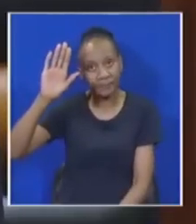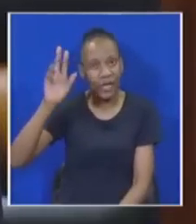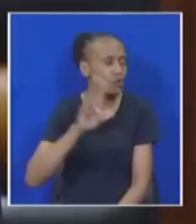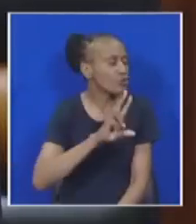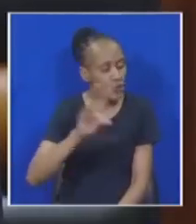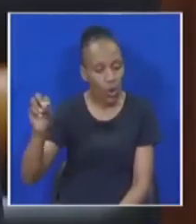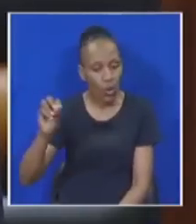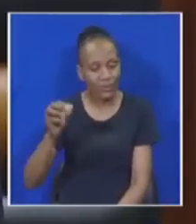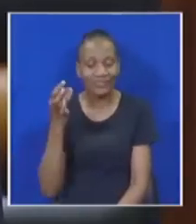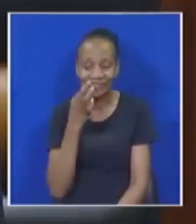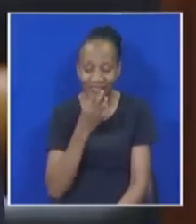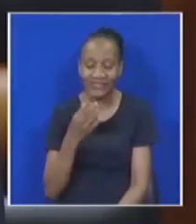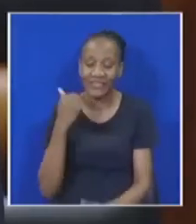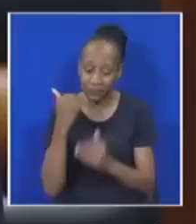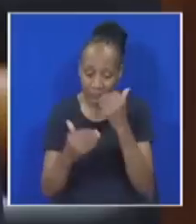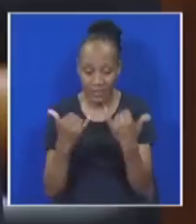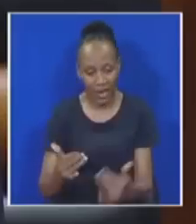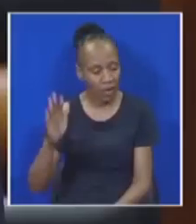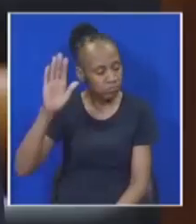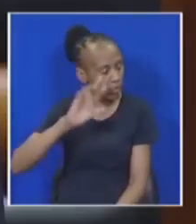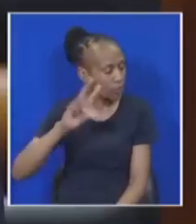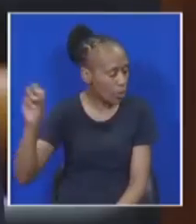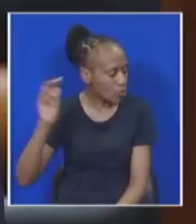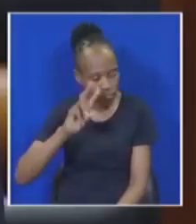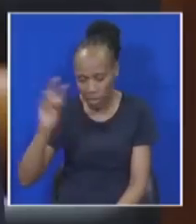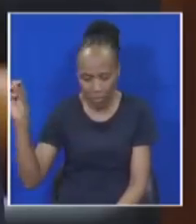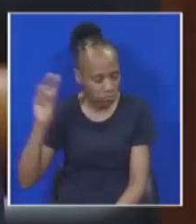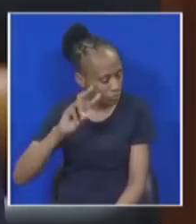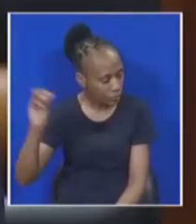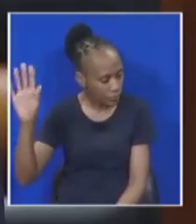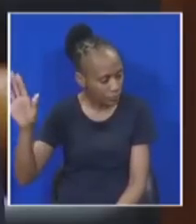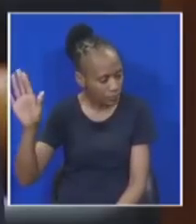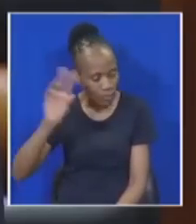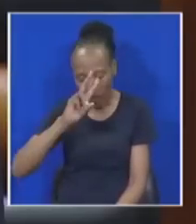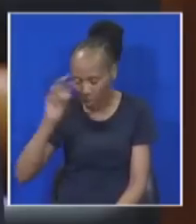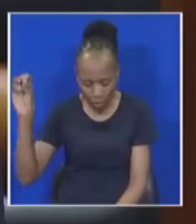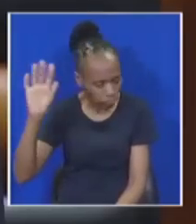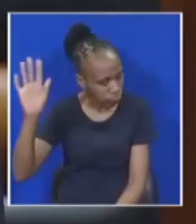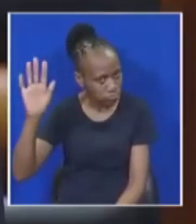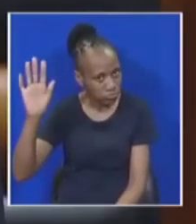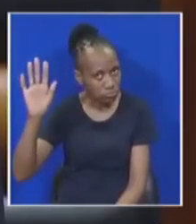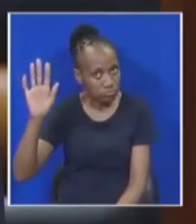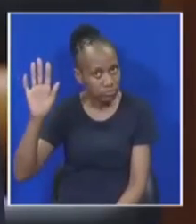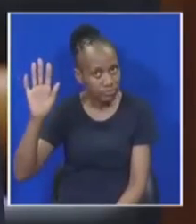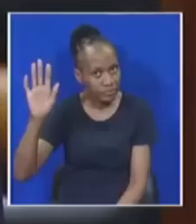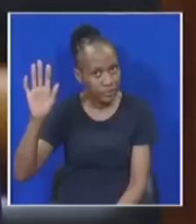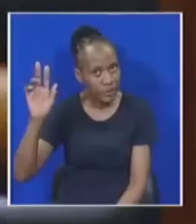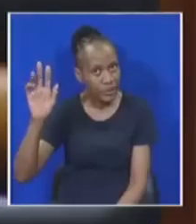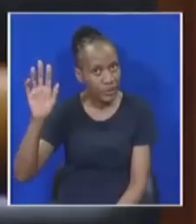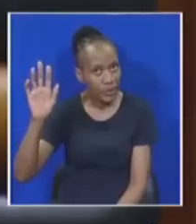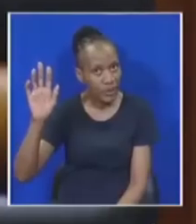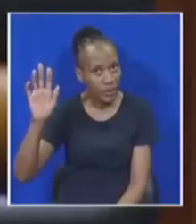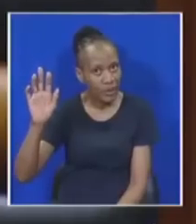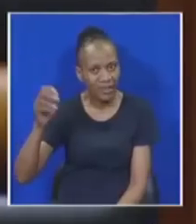are proceeding with the Deputy meeting. Speaker. No, no. Honourable Member. No. Can I be recognised, please? I